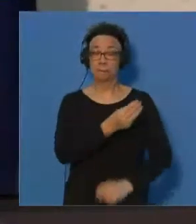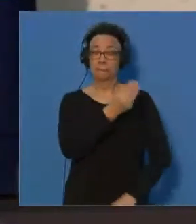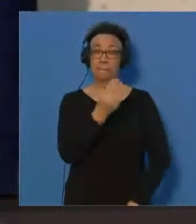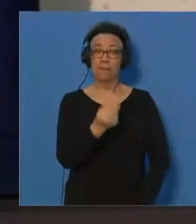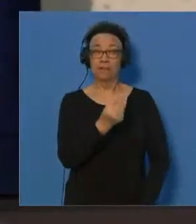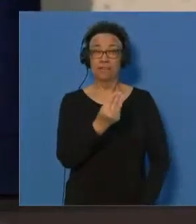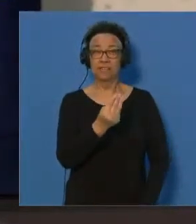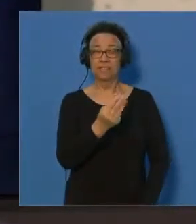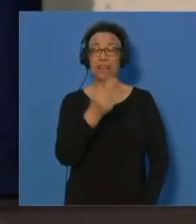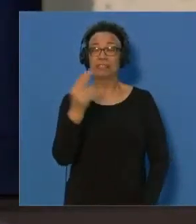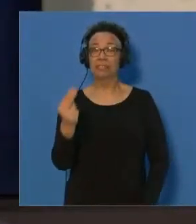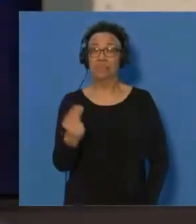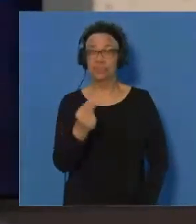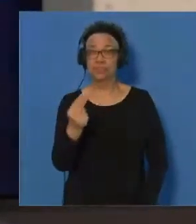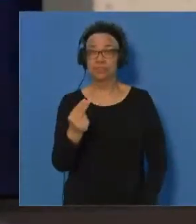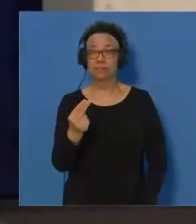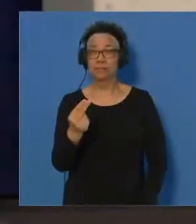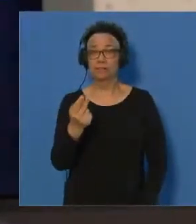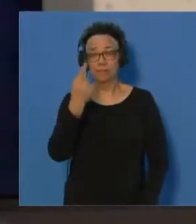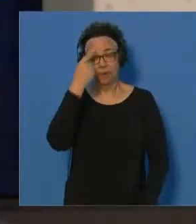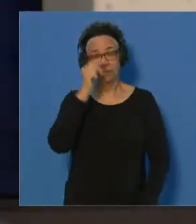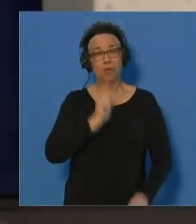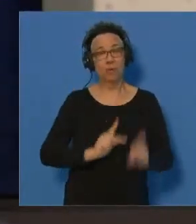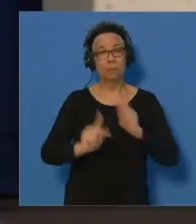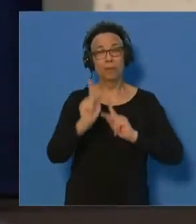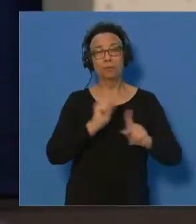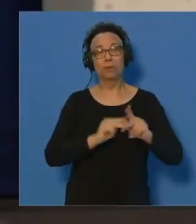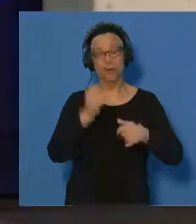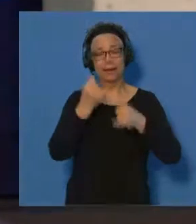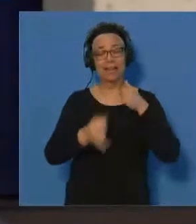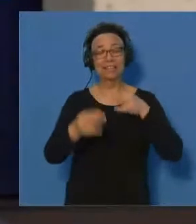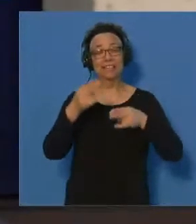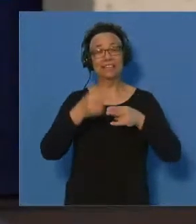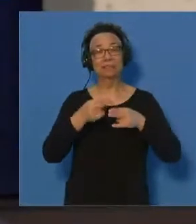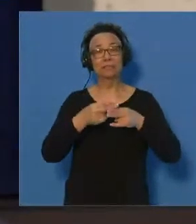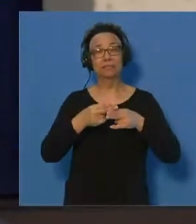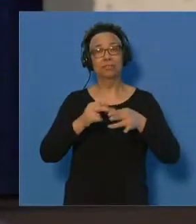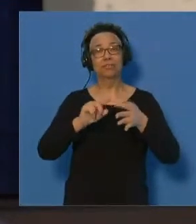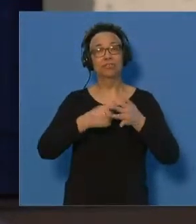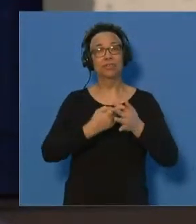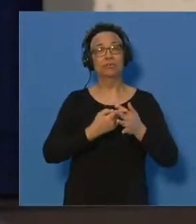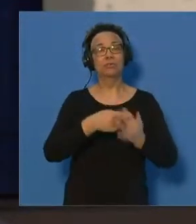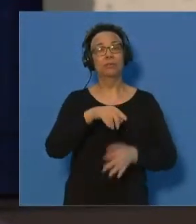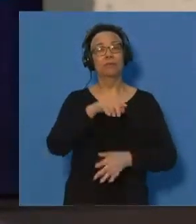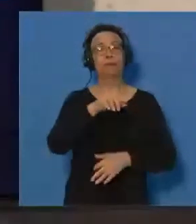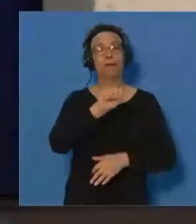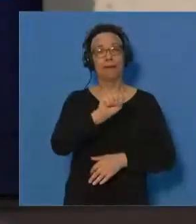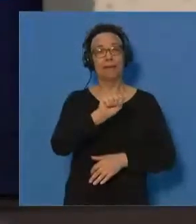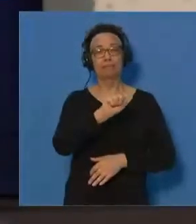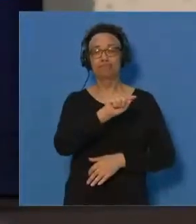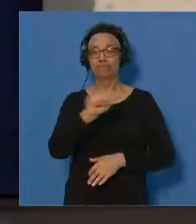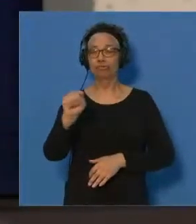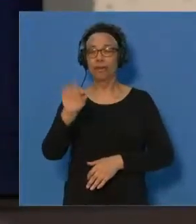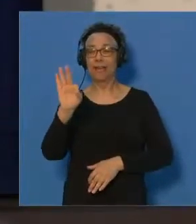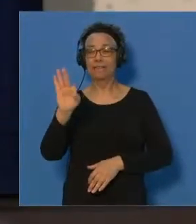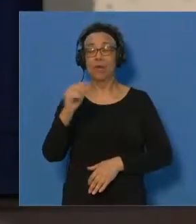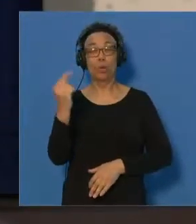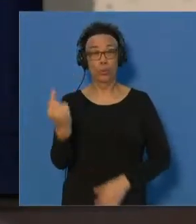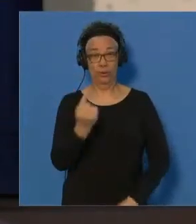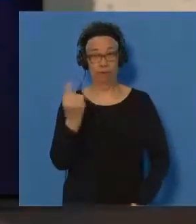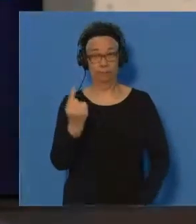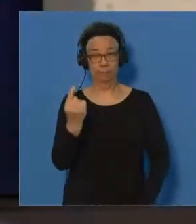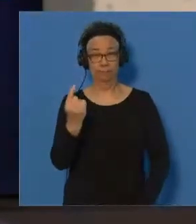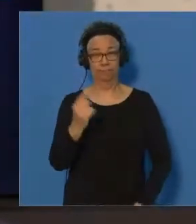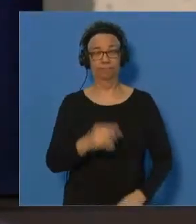Mondays and Thursdays shall be for persons whose surnames begin with the letter A to F only.